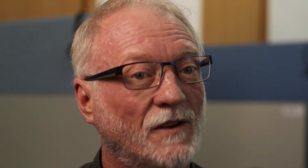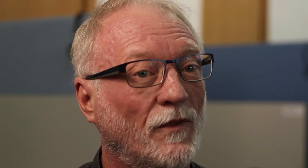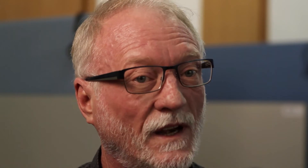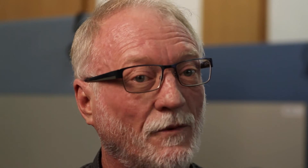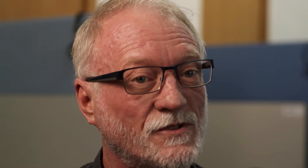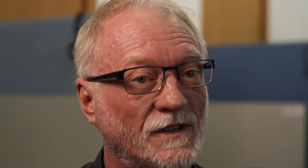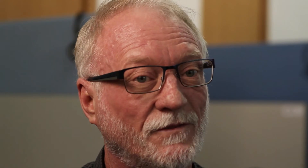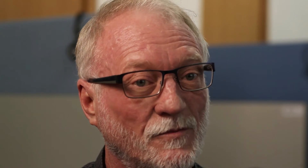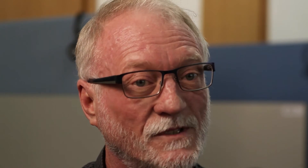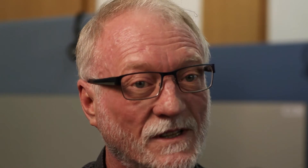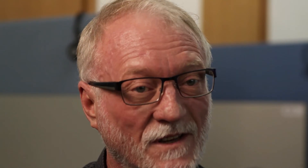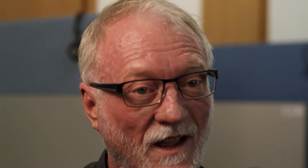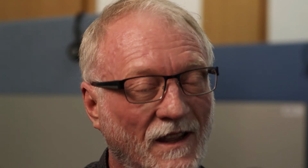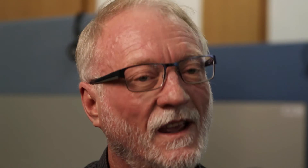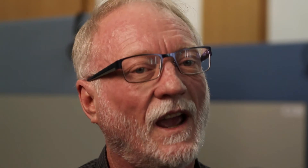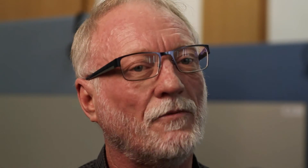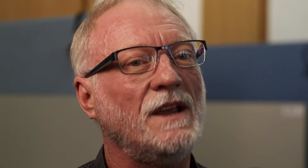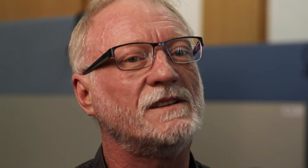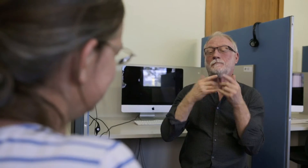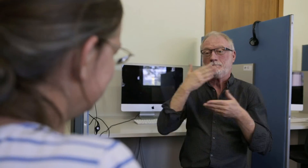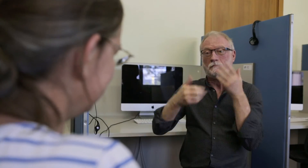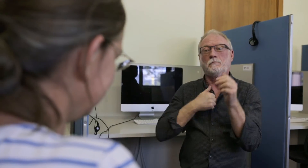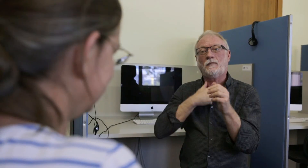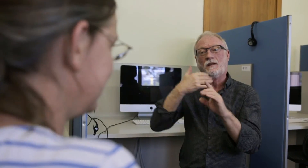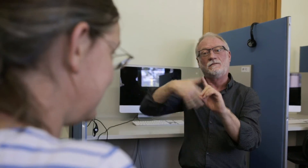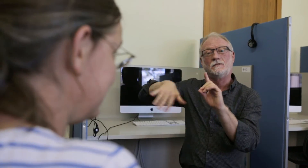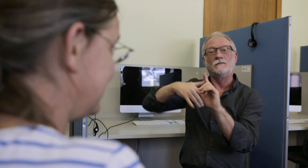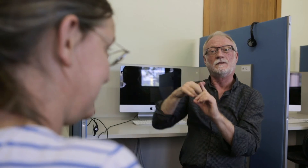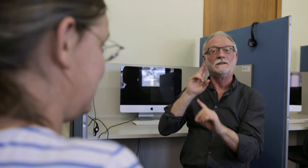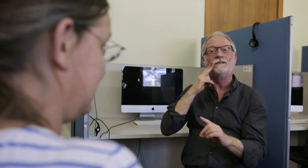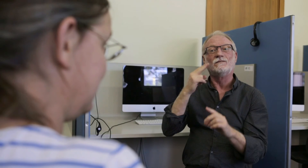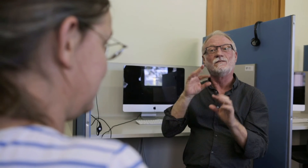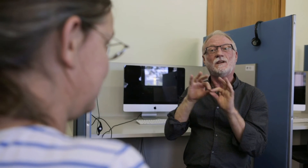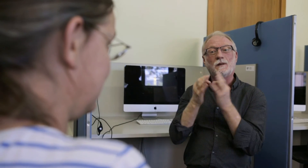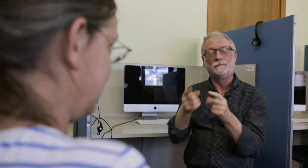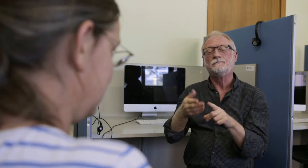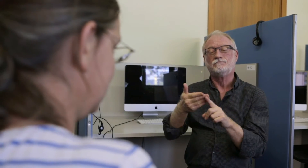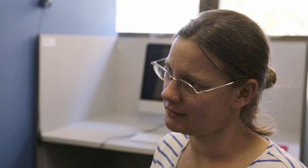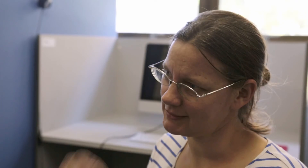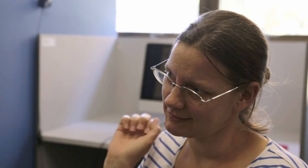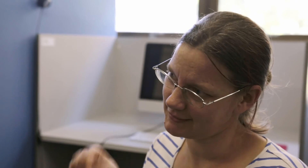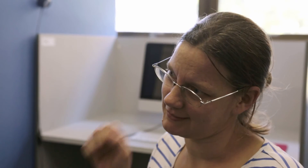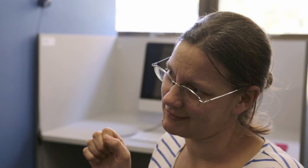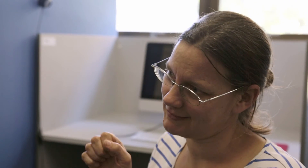understand what the language of the deaf community is like and raises awareness and the prestige of the deaf community.